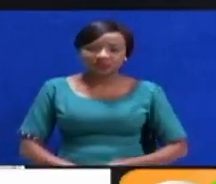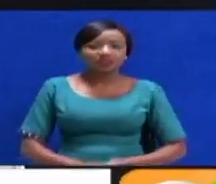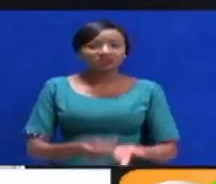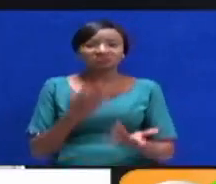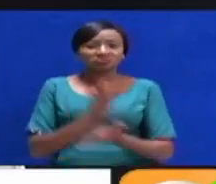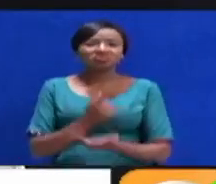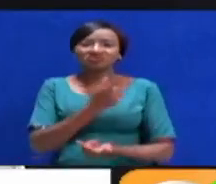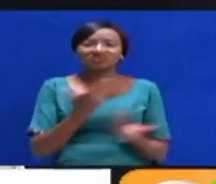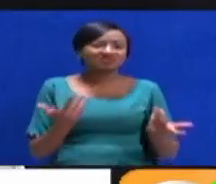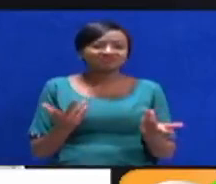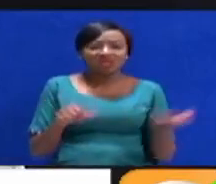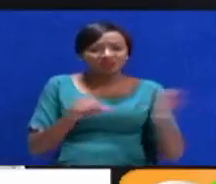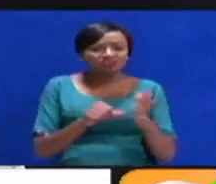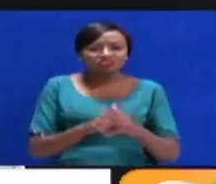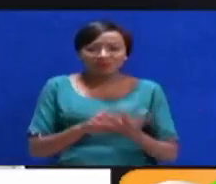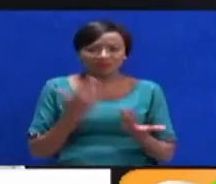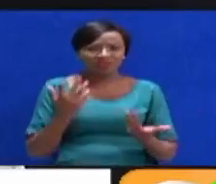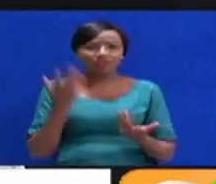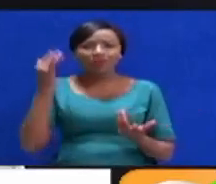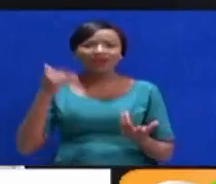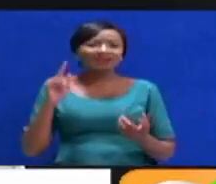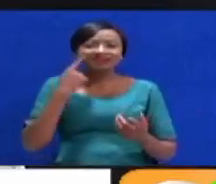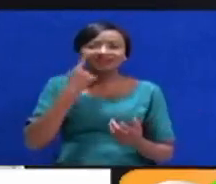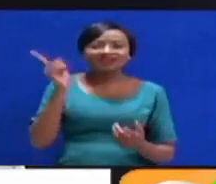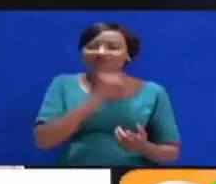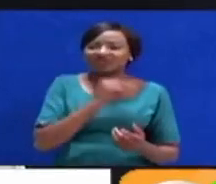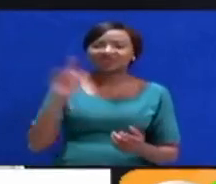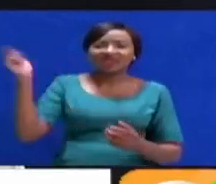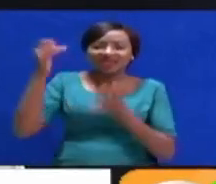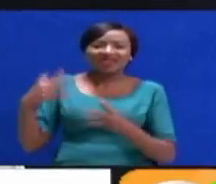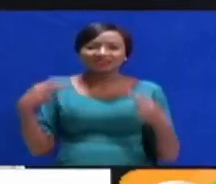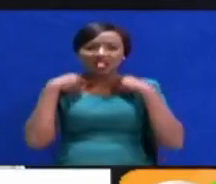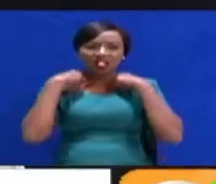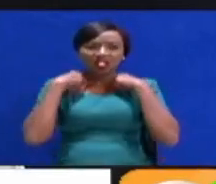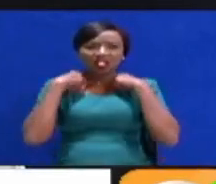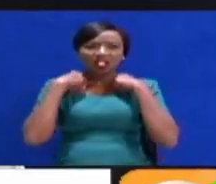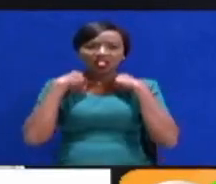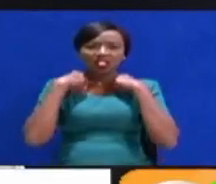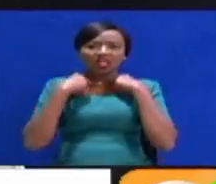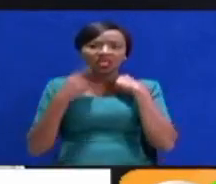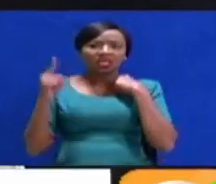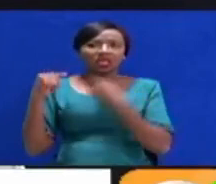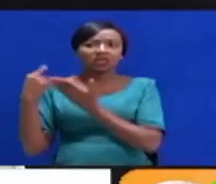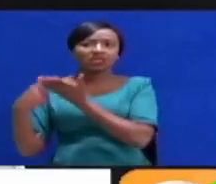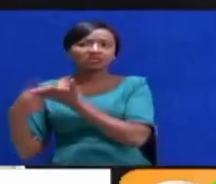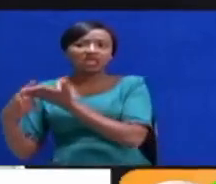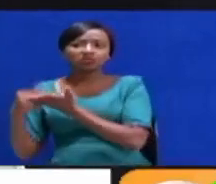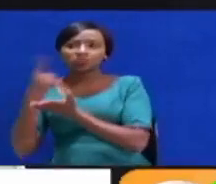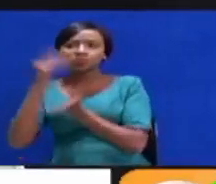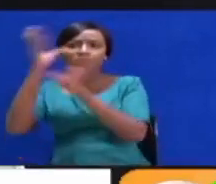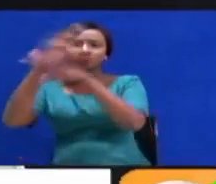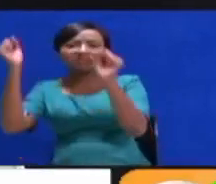it a hostage crisis because of the difficulty Kenyans find themselves in whenever there is a conversation about